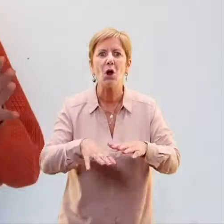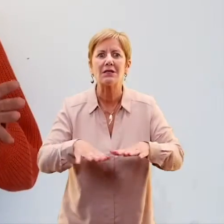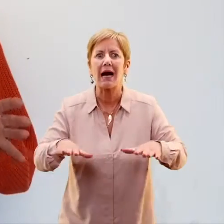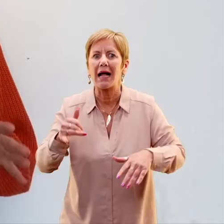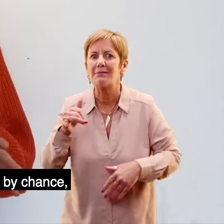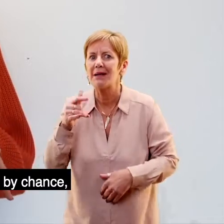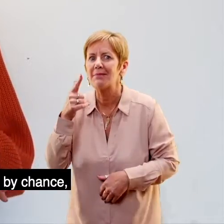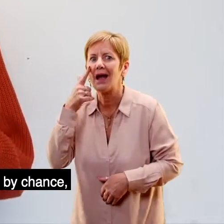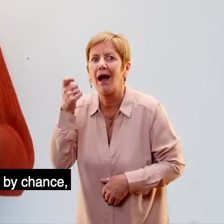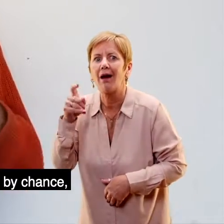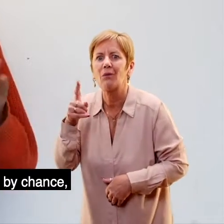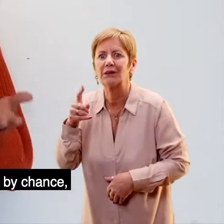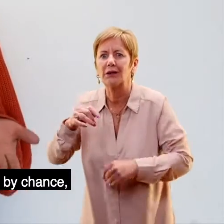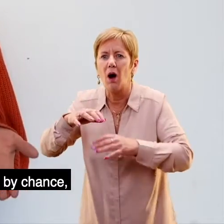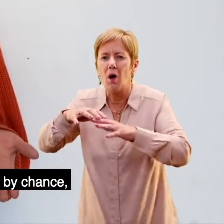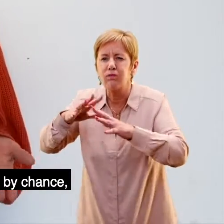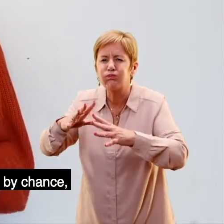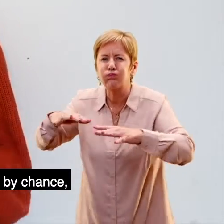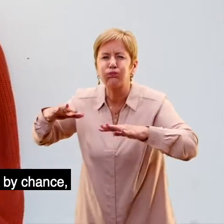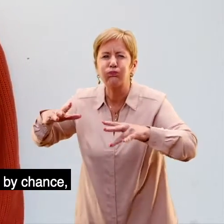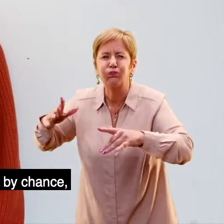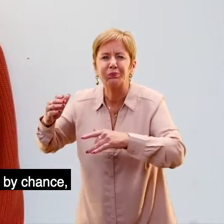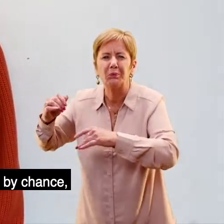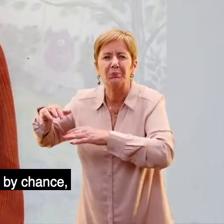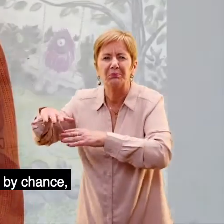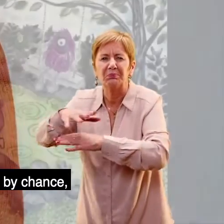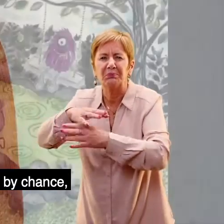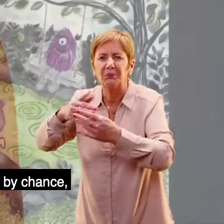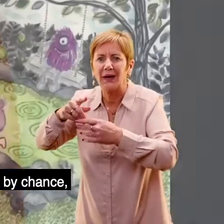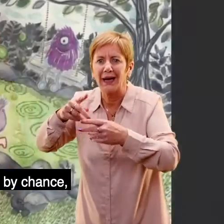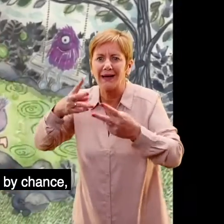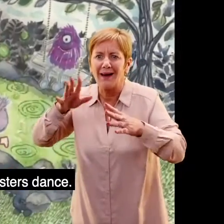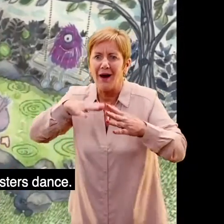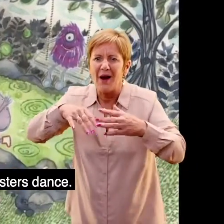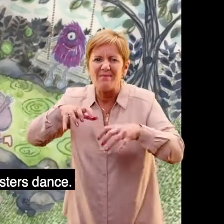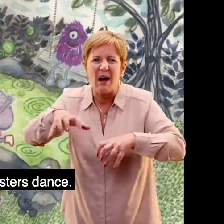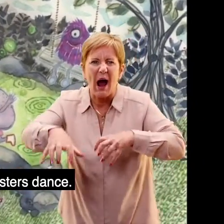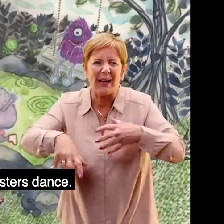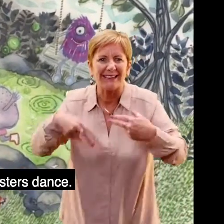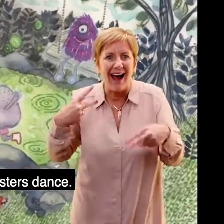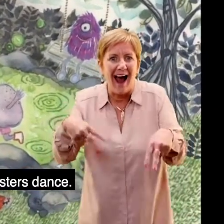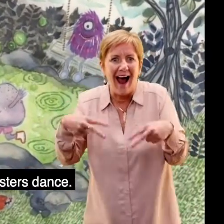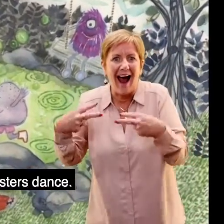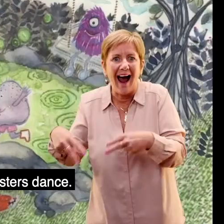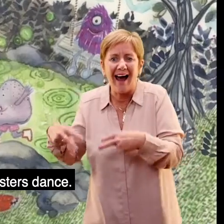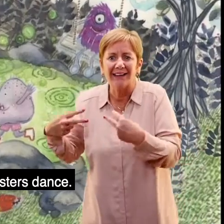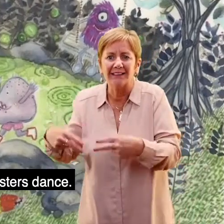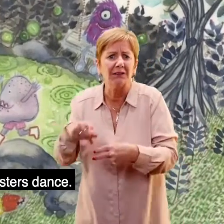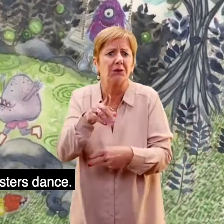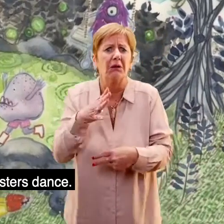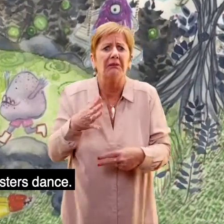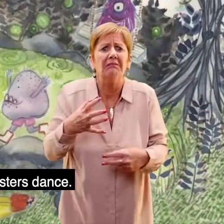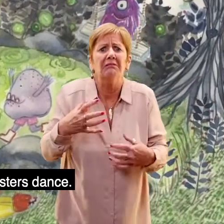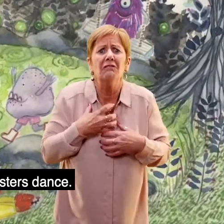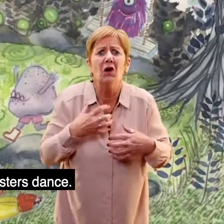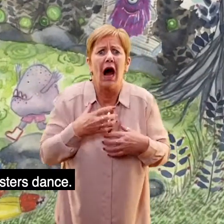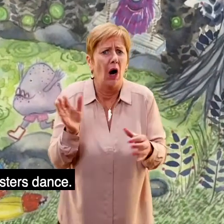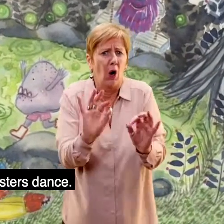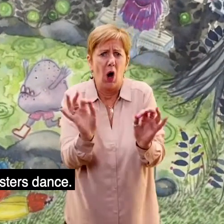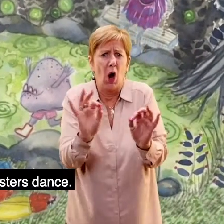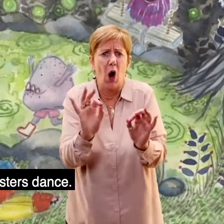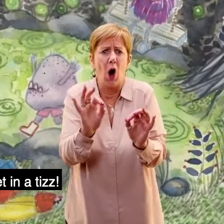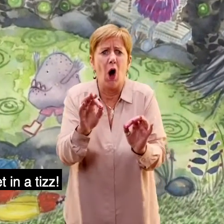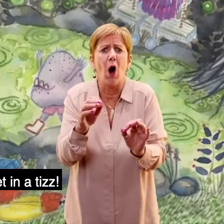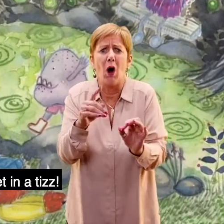In Monsterland, you might find by chance the bubbling bog where the monsters dance.